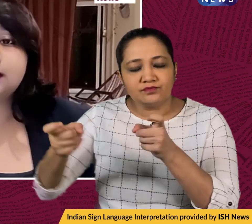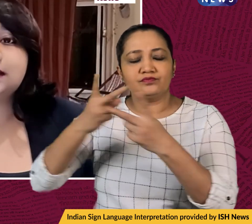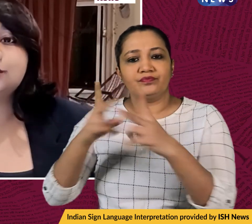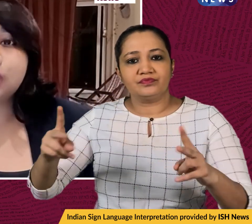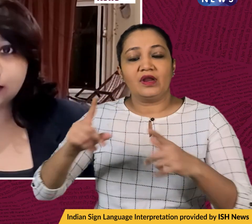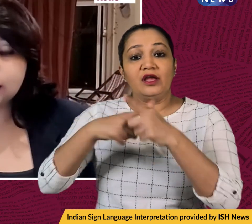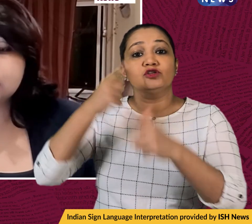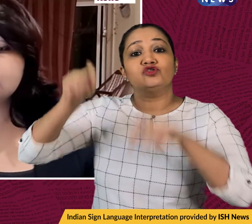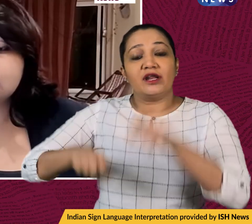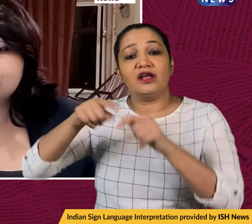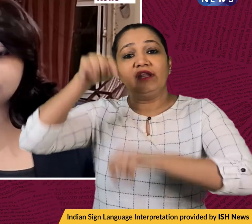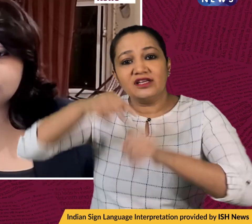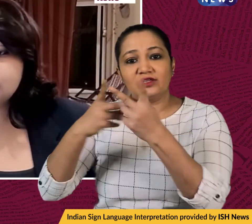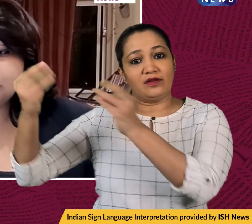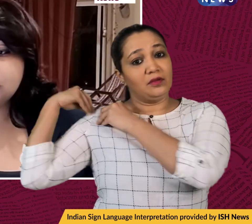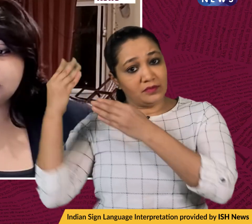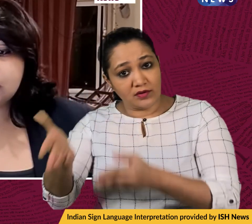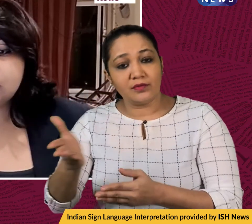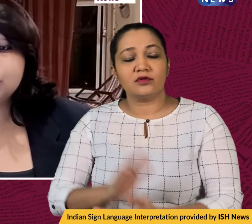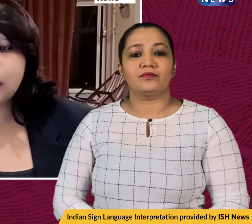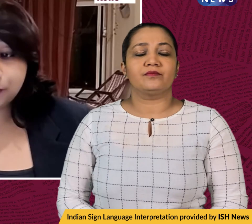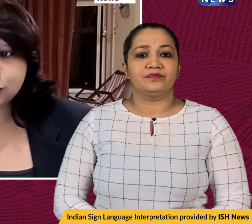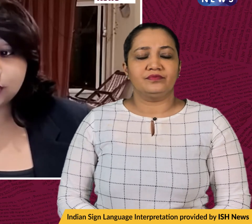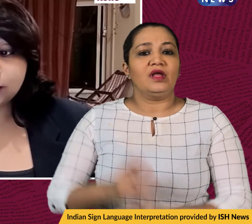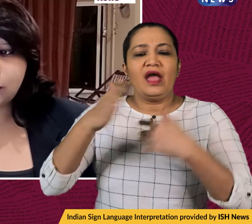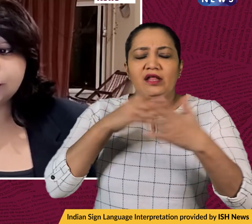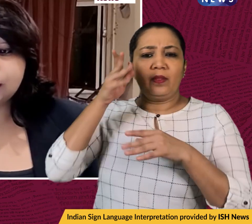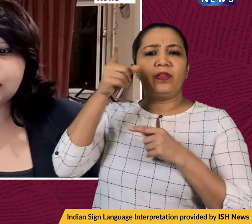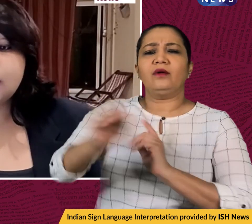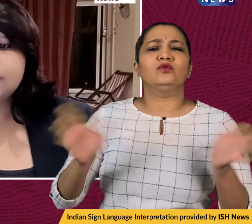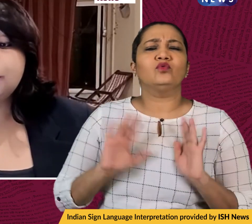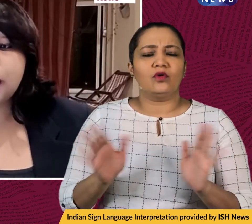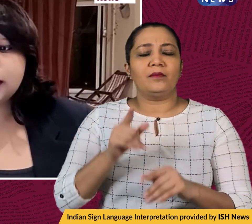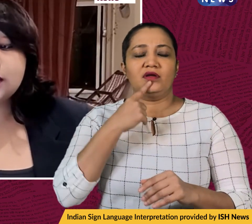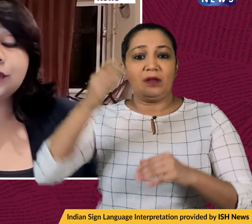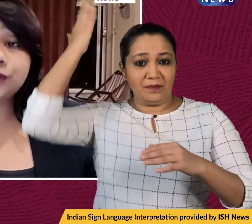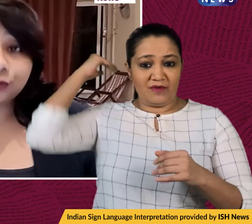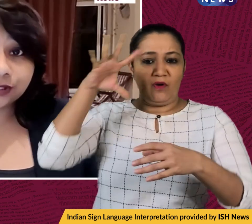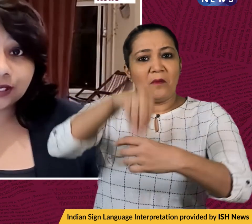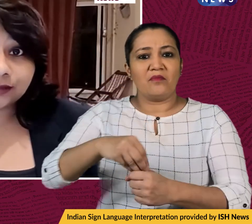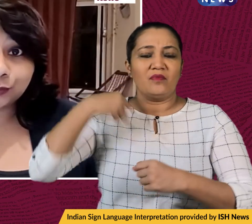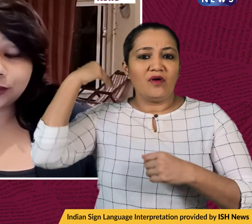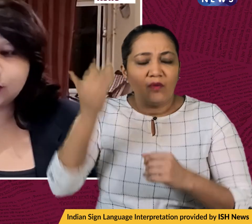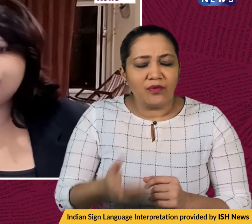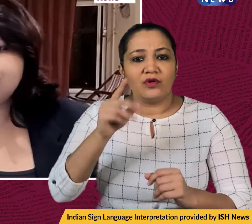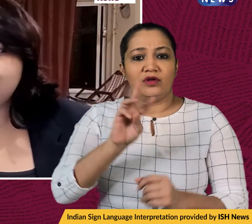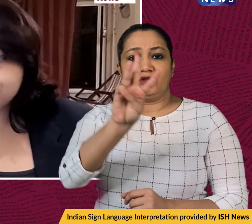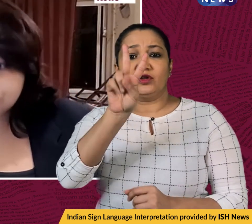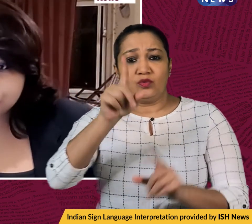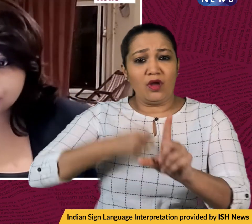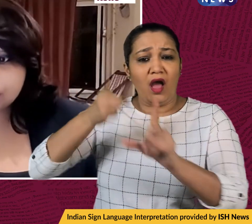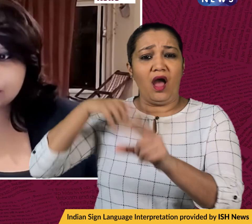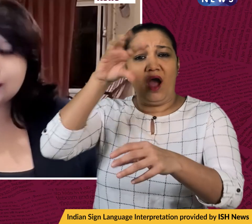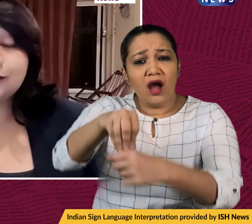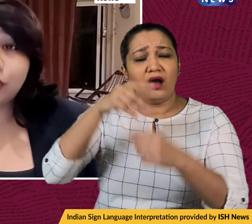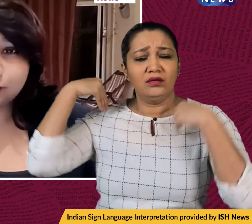of the party in Jharkhand. Addressing the media, Singh, without mentioning the Congress, said that the party he was associated with for